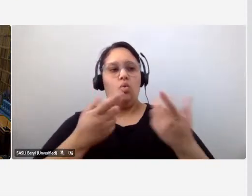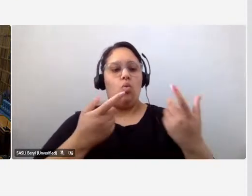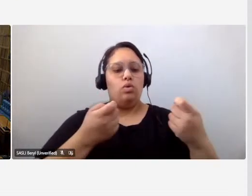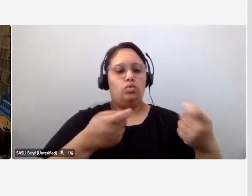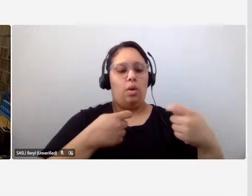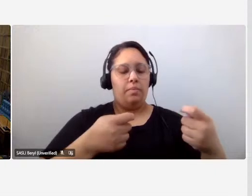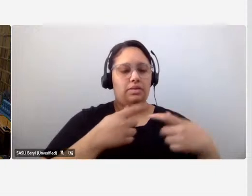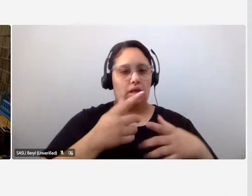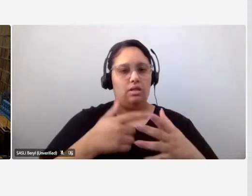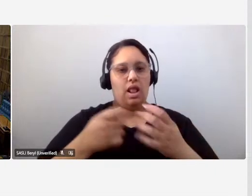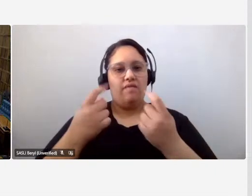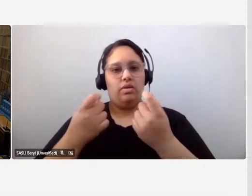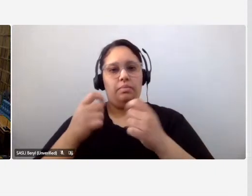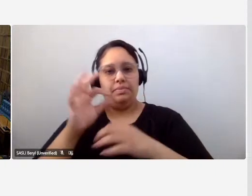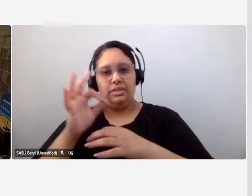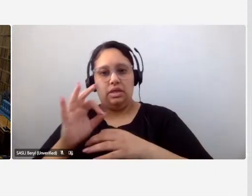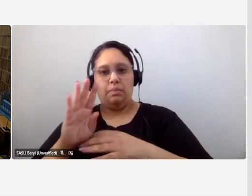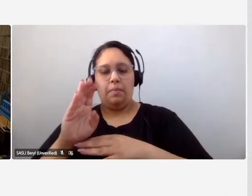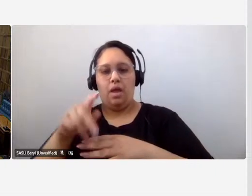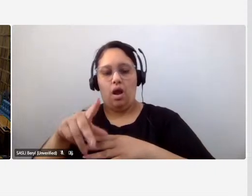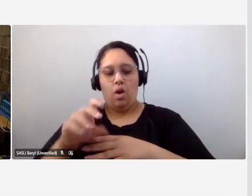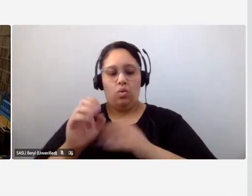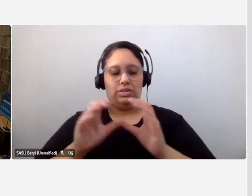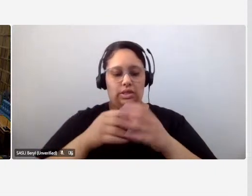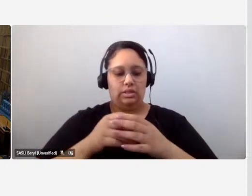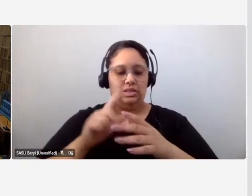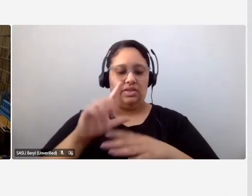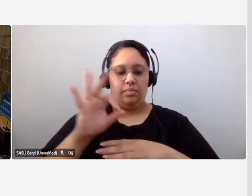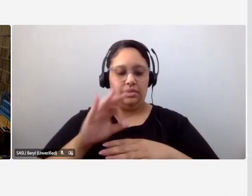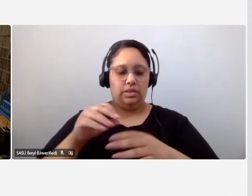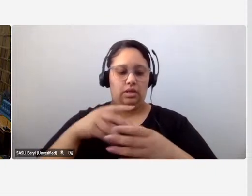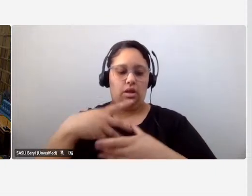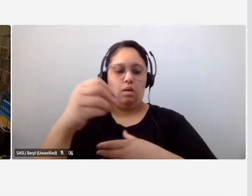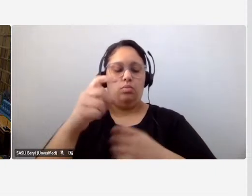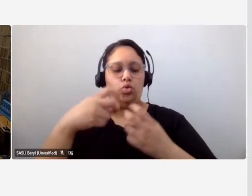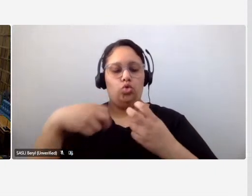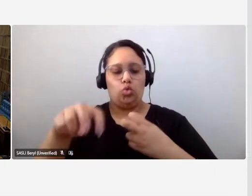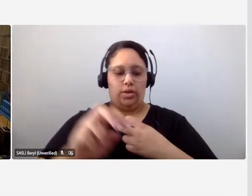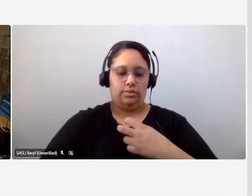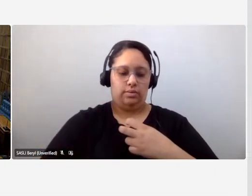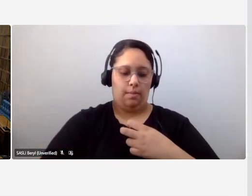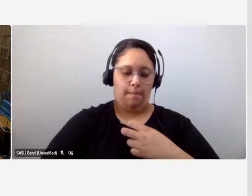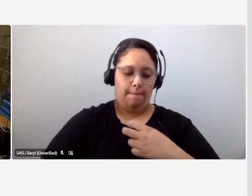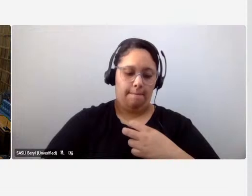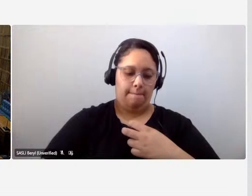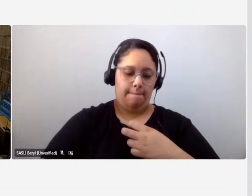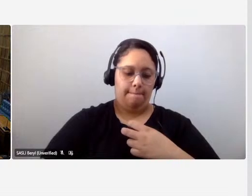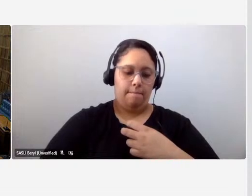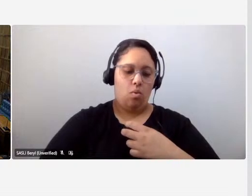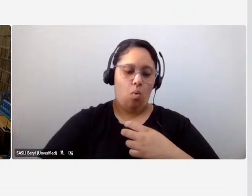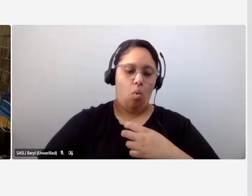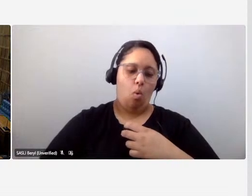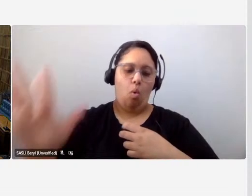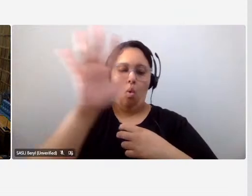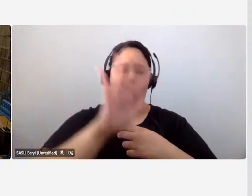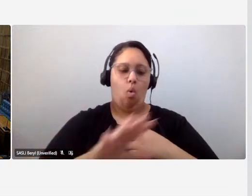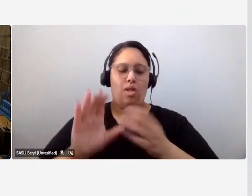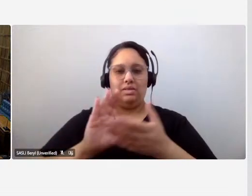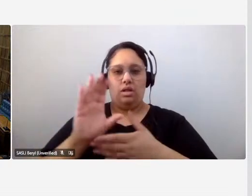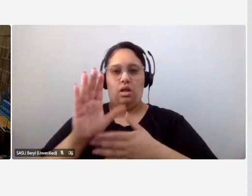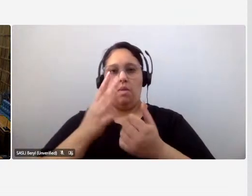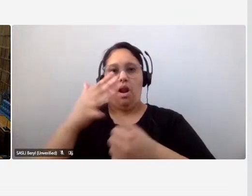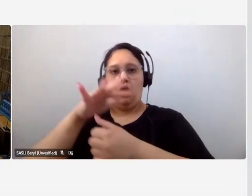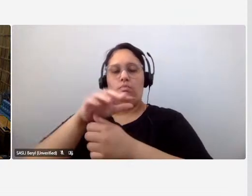sector, and 7% into tourism. So spread across all the sectors, but with a dominance in the social